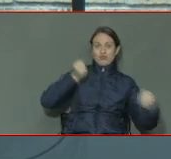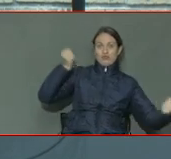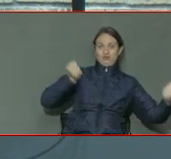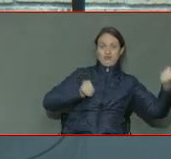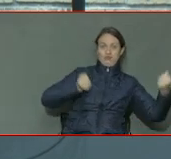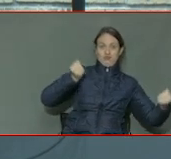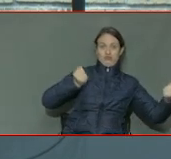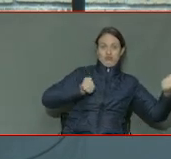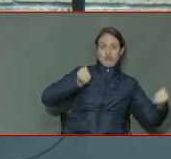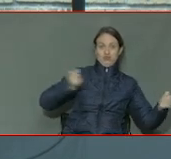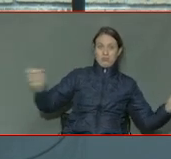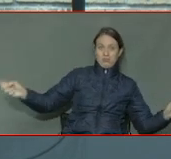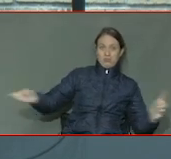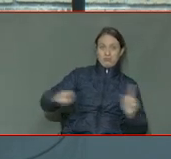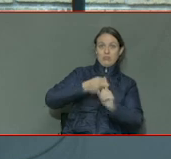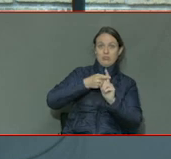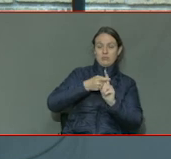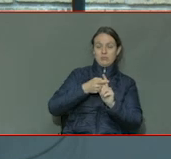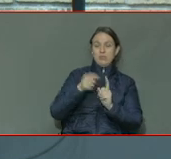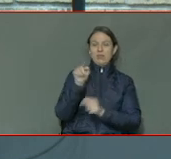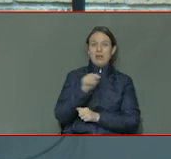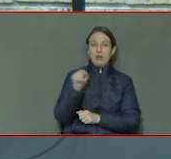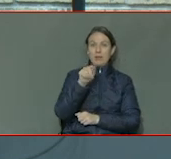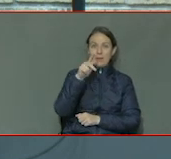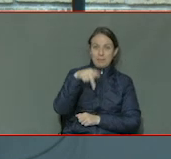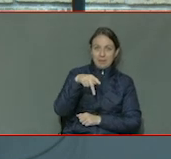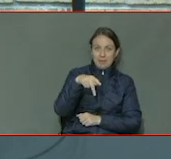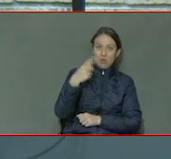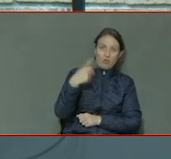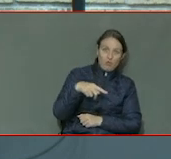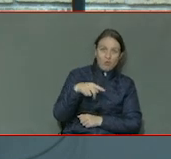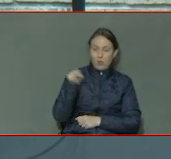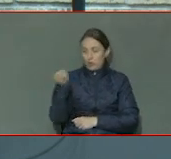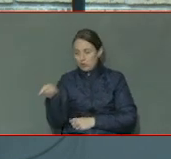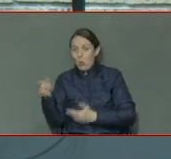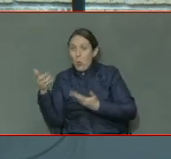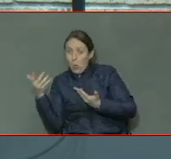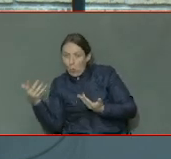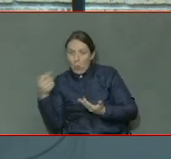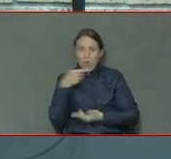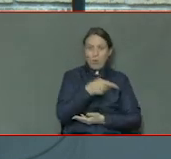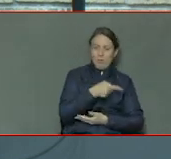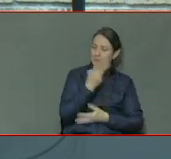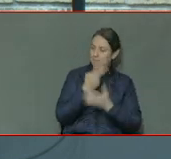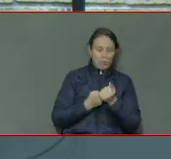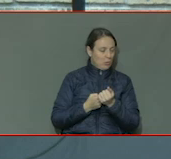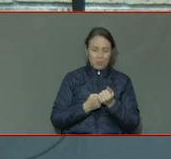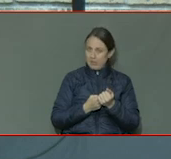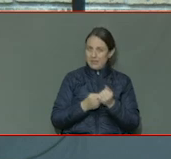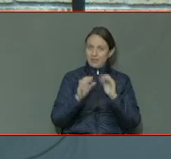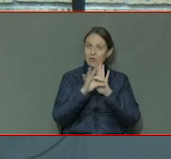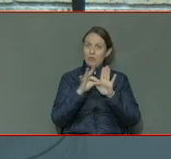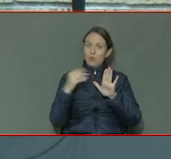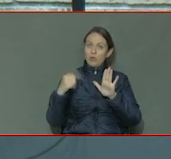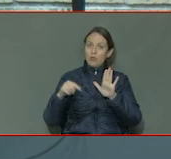Then you must calculate delta P for either the truck or the car, not for both of them. Then you